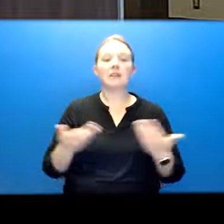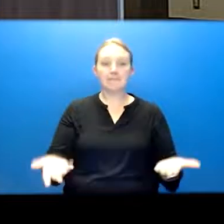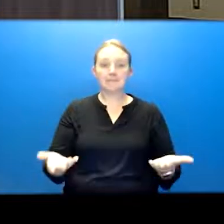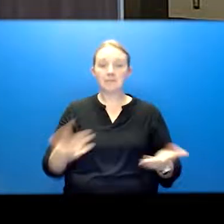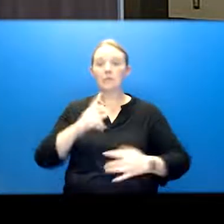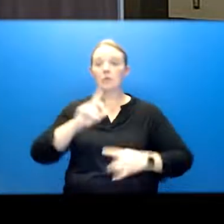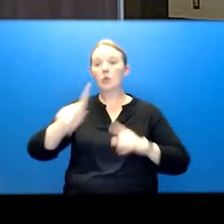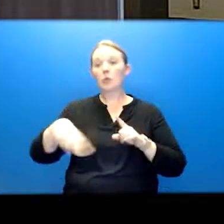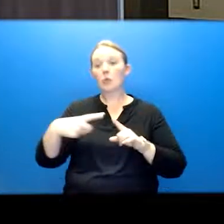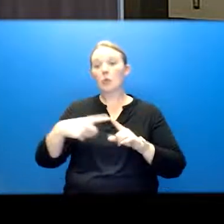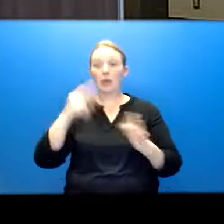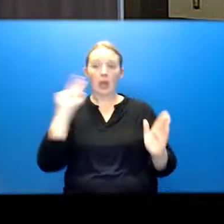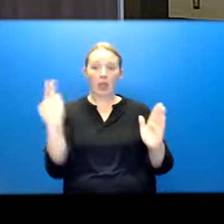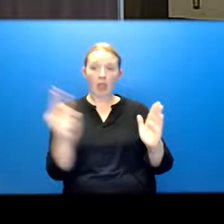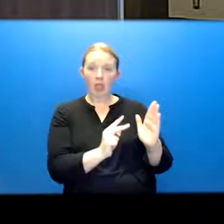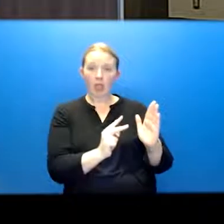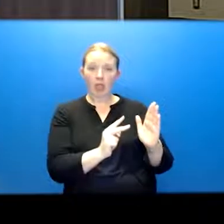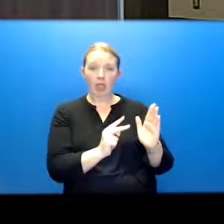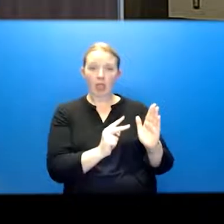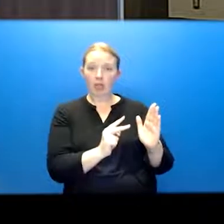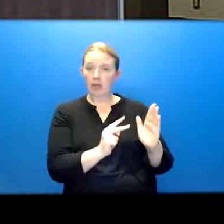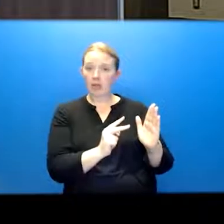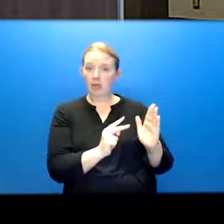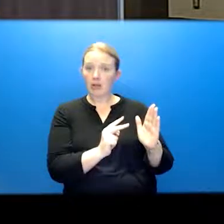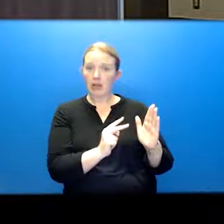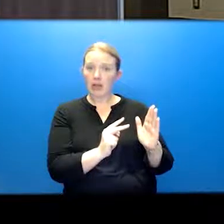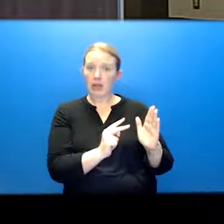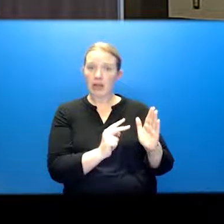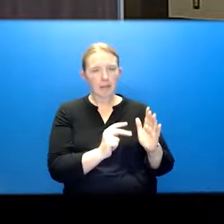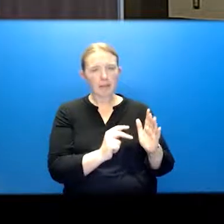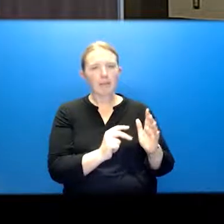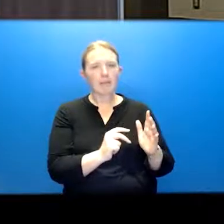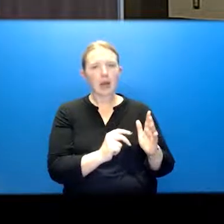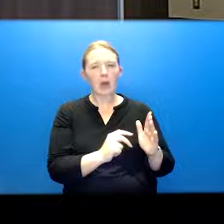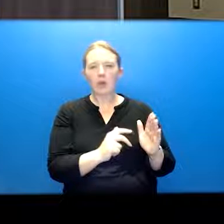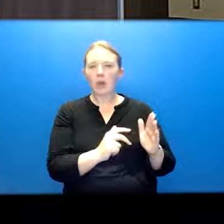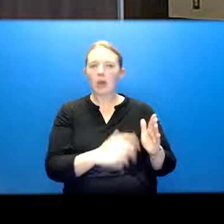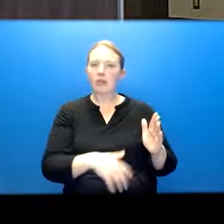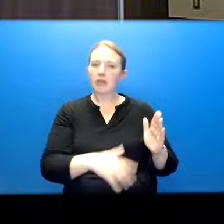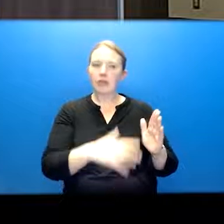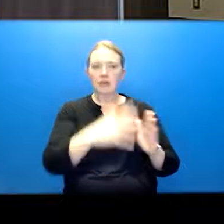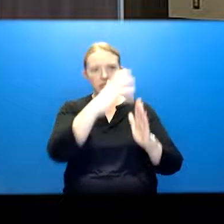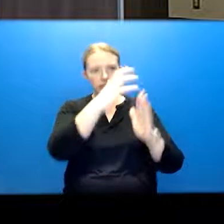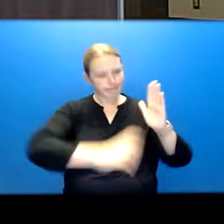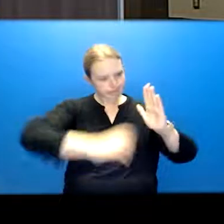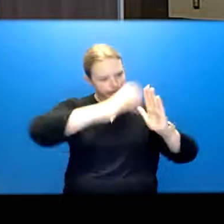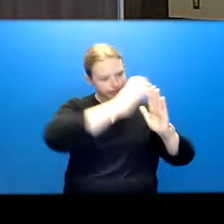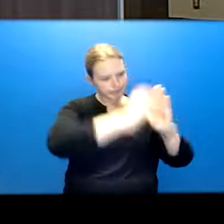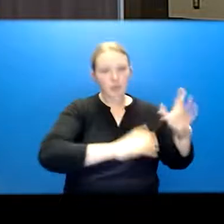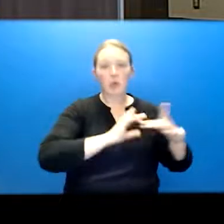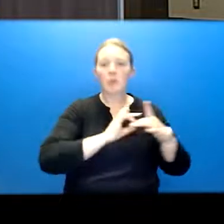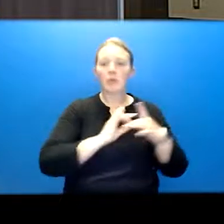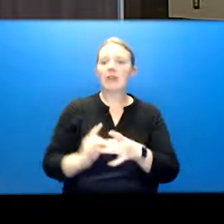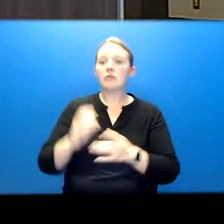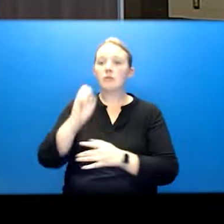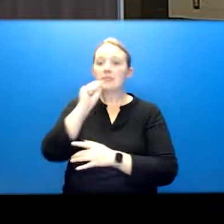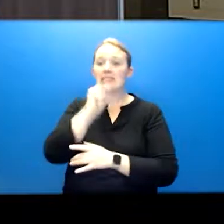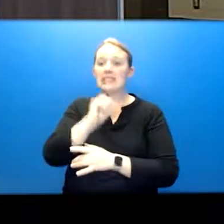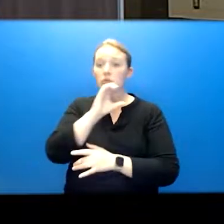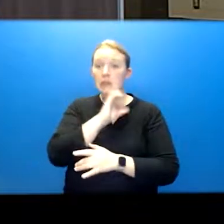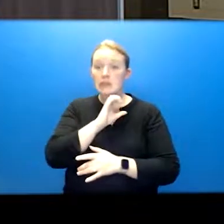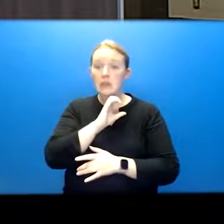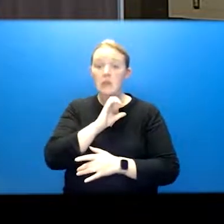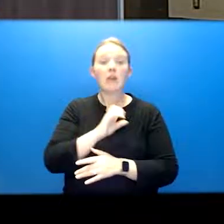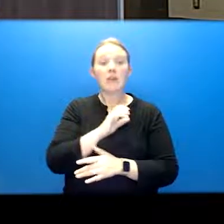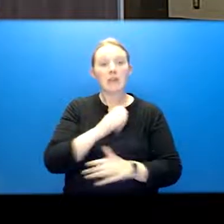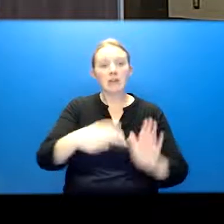when we take a look at some of the larger literature that is focused on older individuals diagnosed with